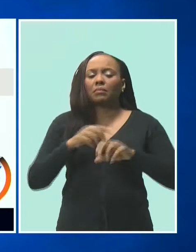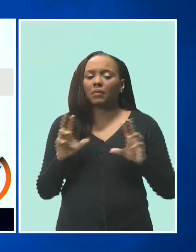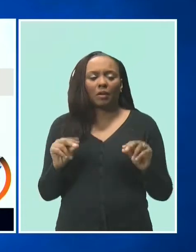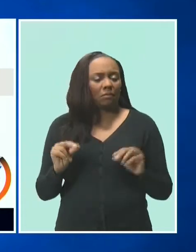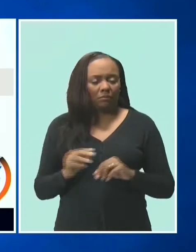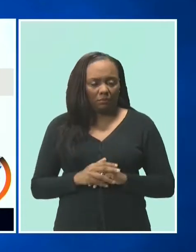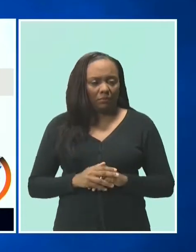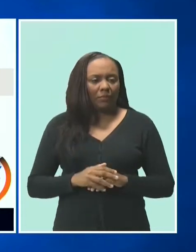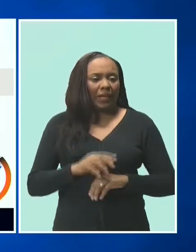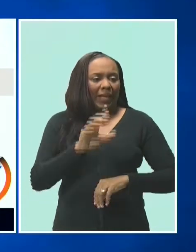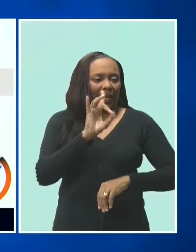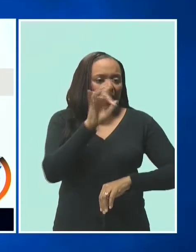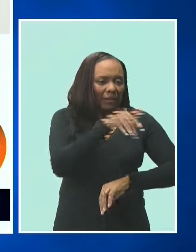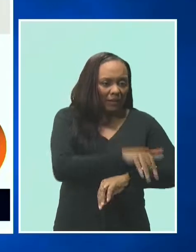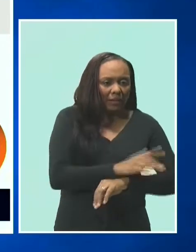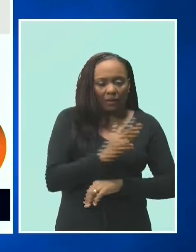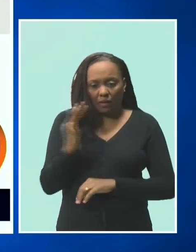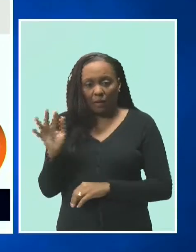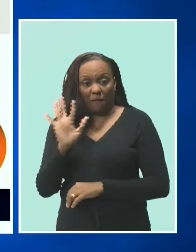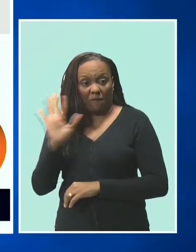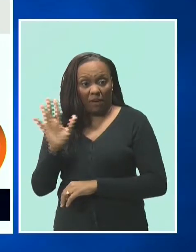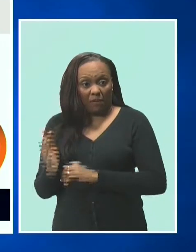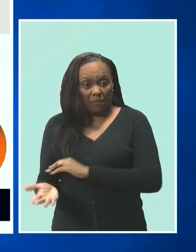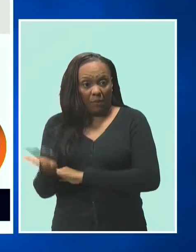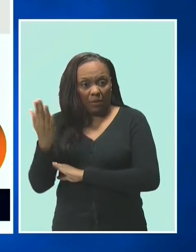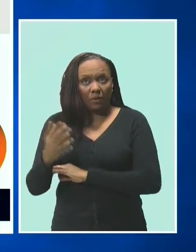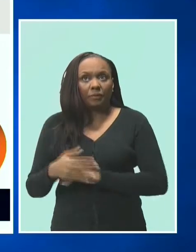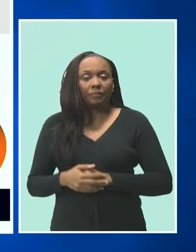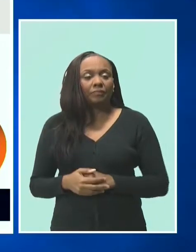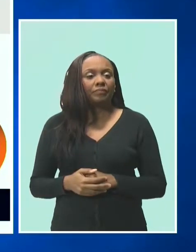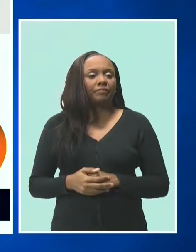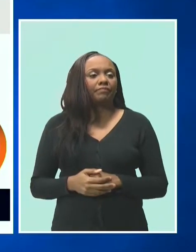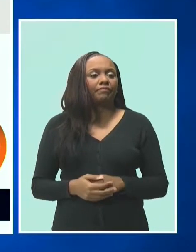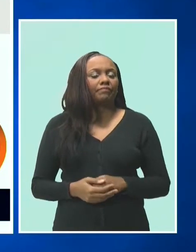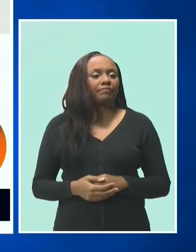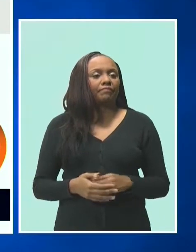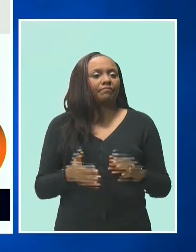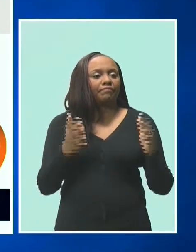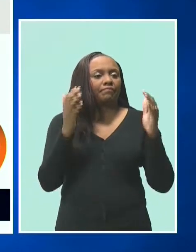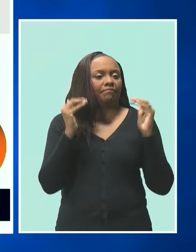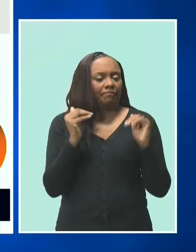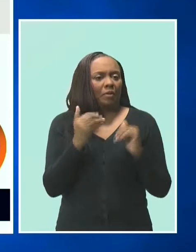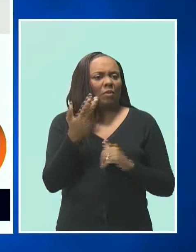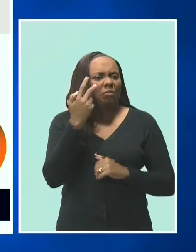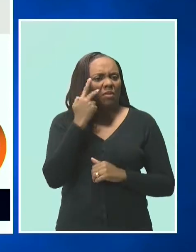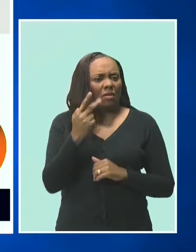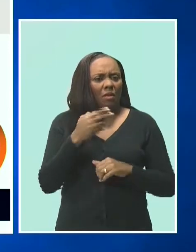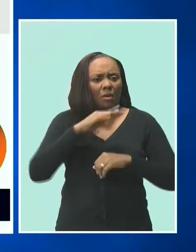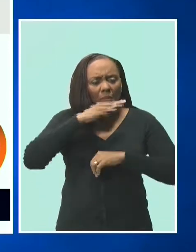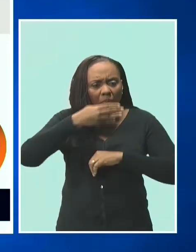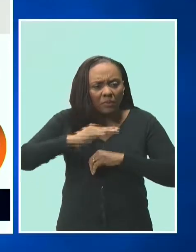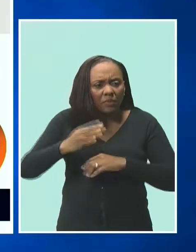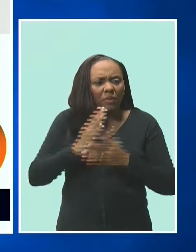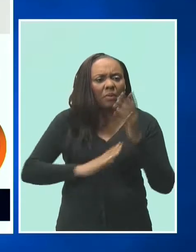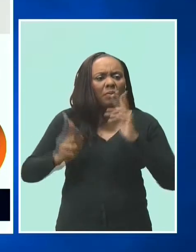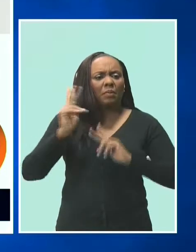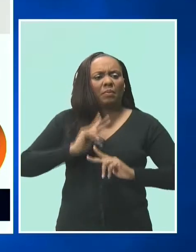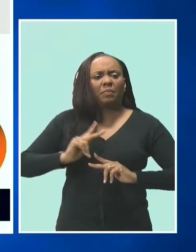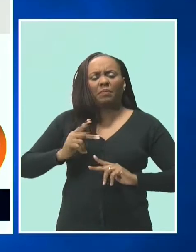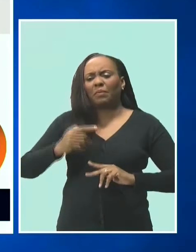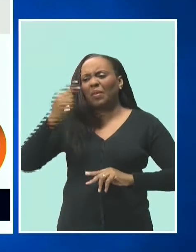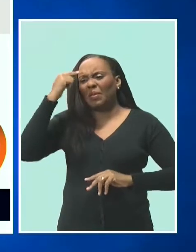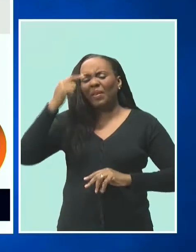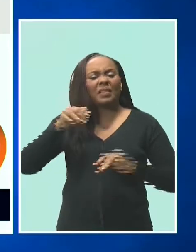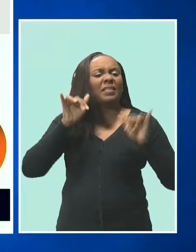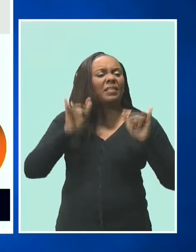the next point I want to bring up, Lisa. We all saw the pictures of beaches this morning, and there were some people who felt they could stay there the